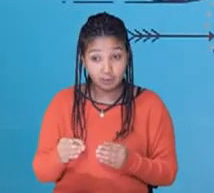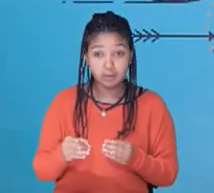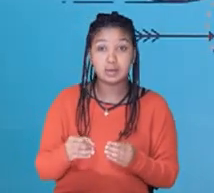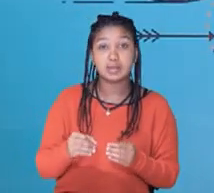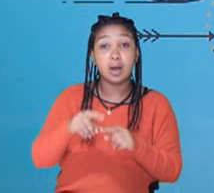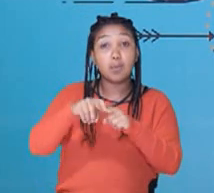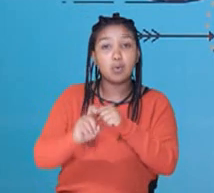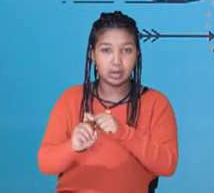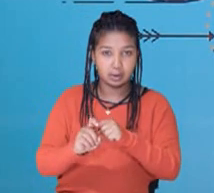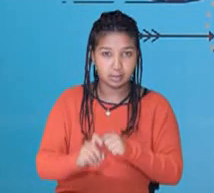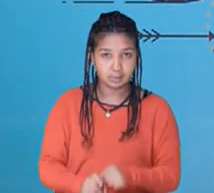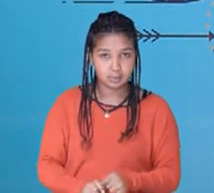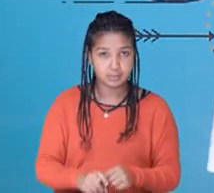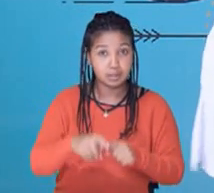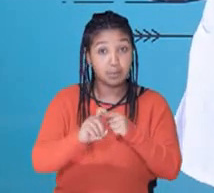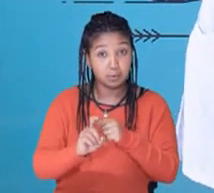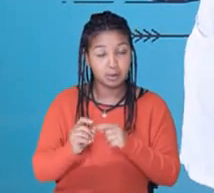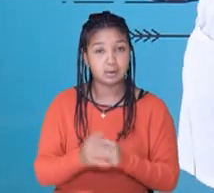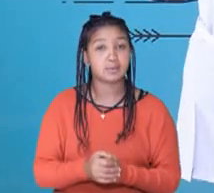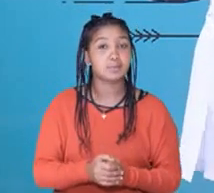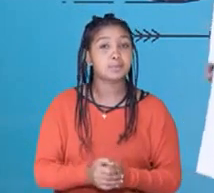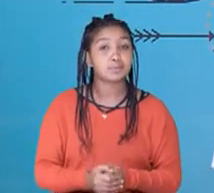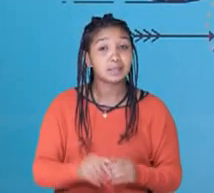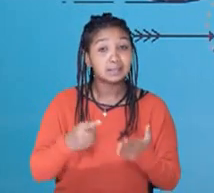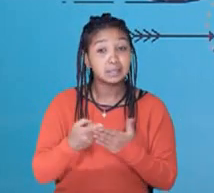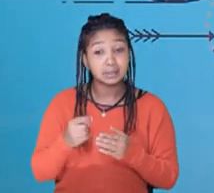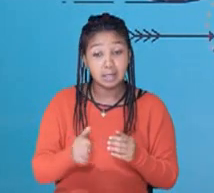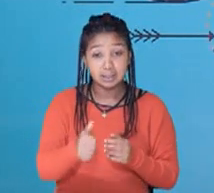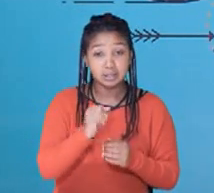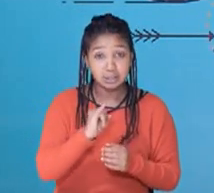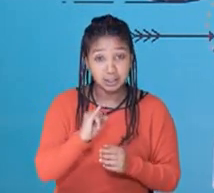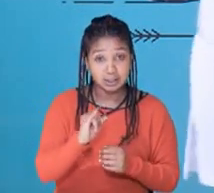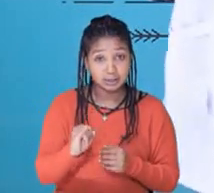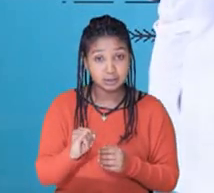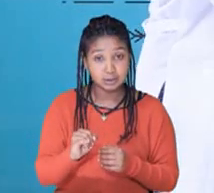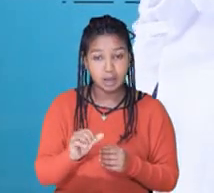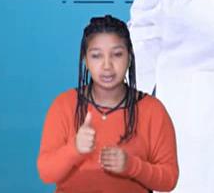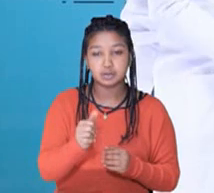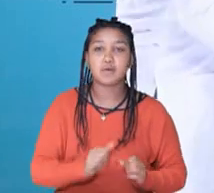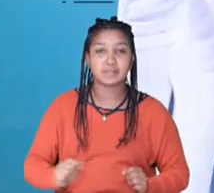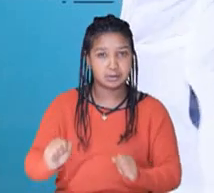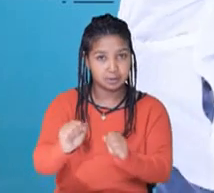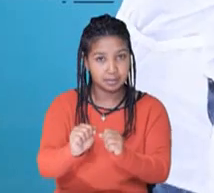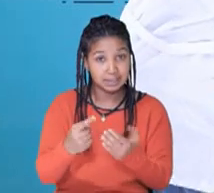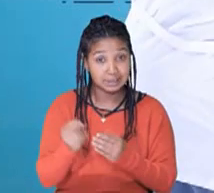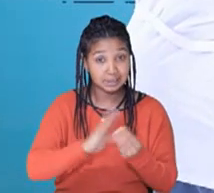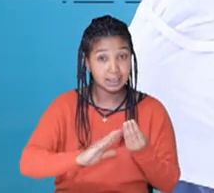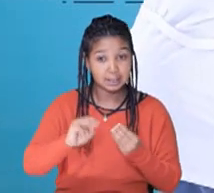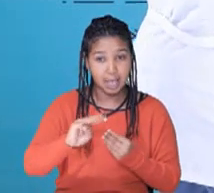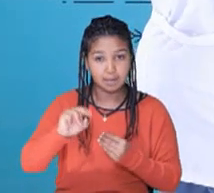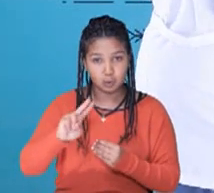pulley. Okay? This is the mass of the pulley. This acceleration is the acceleration of a system. In this